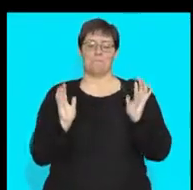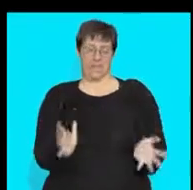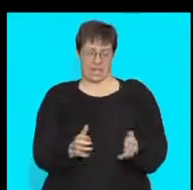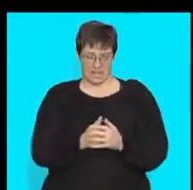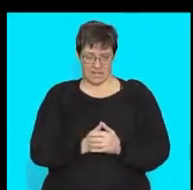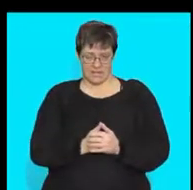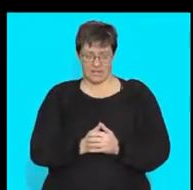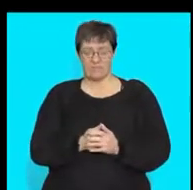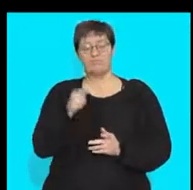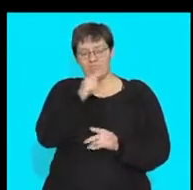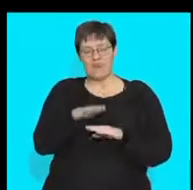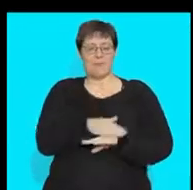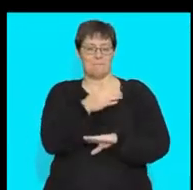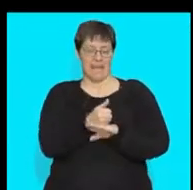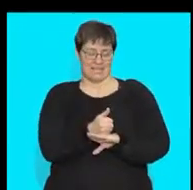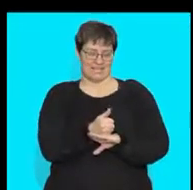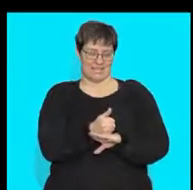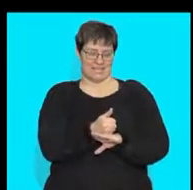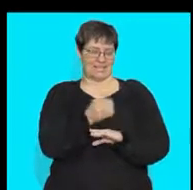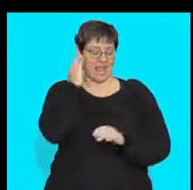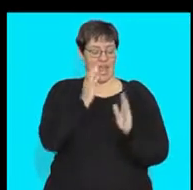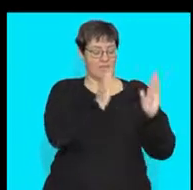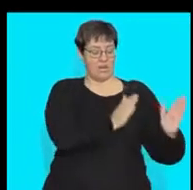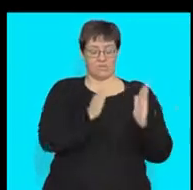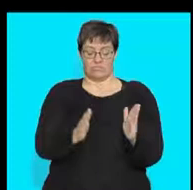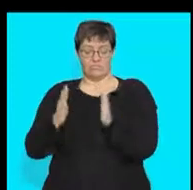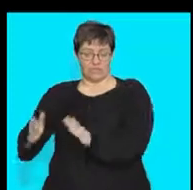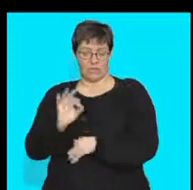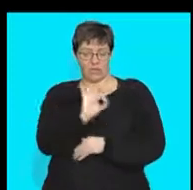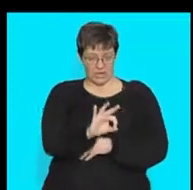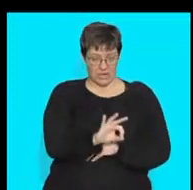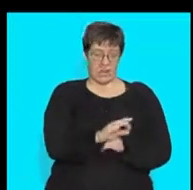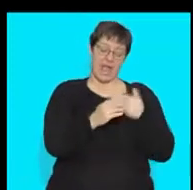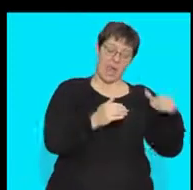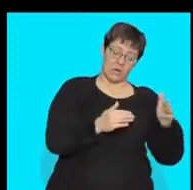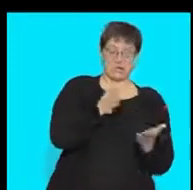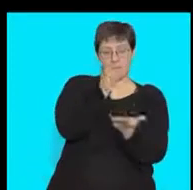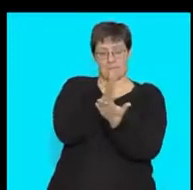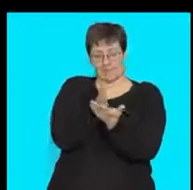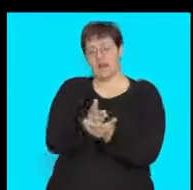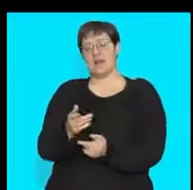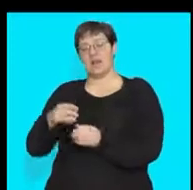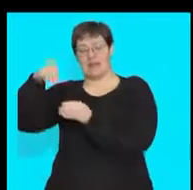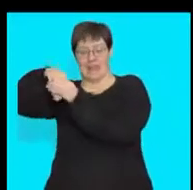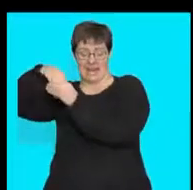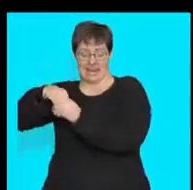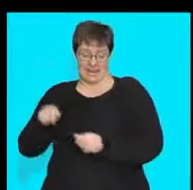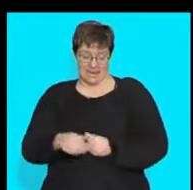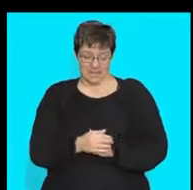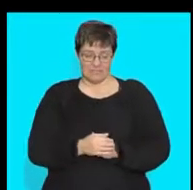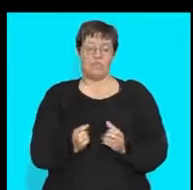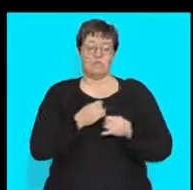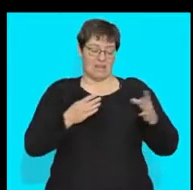auditory nerve. So this is the basis of the ear. There's got 3 parts, the outer part, the middle ear, and the inner ear. So let's start with